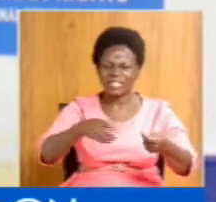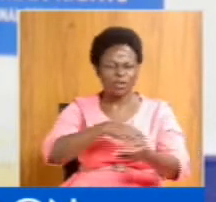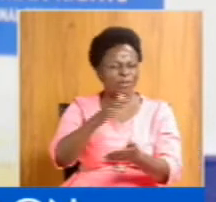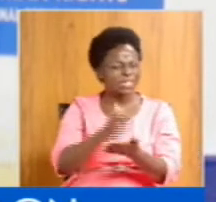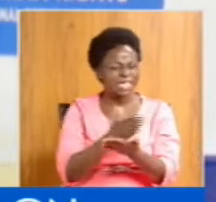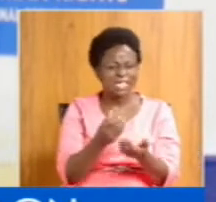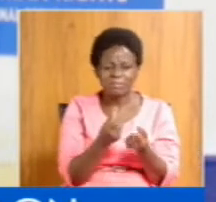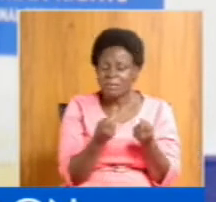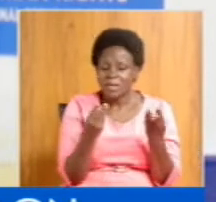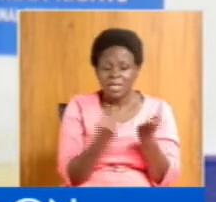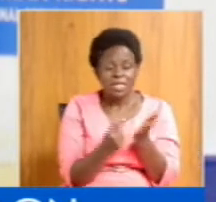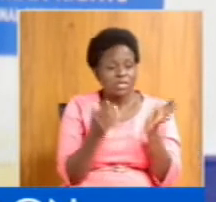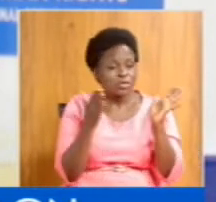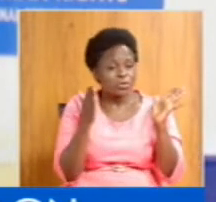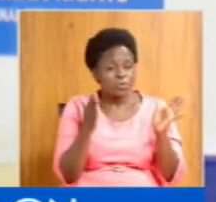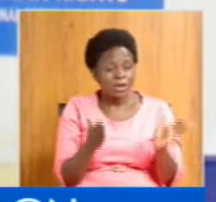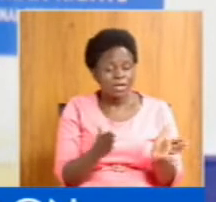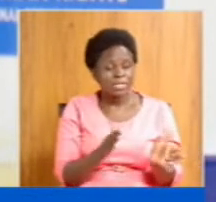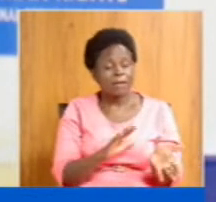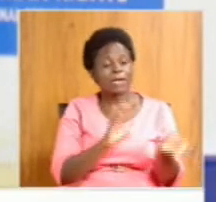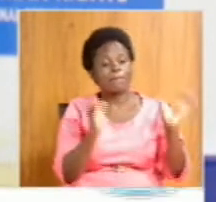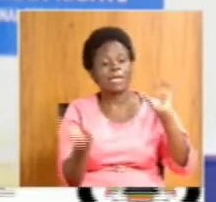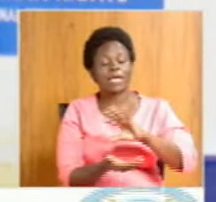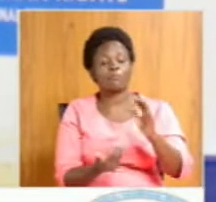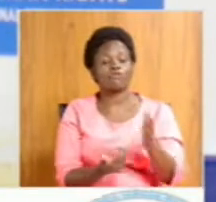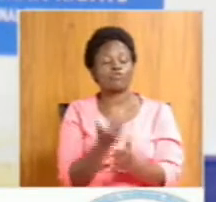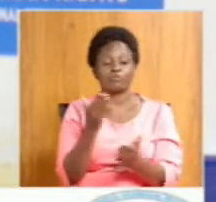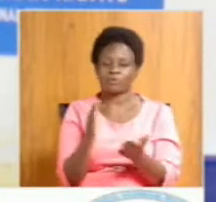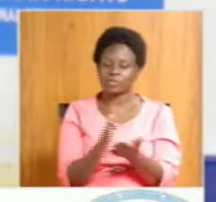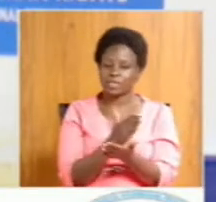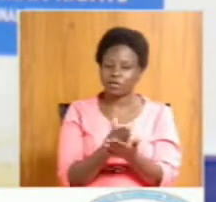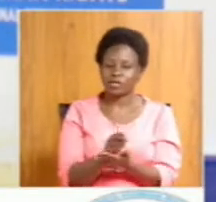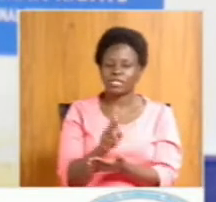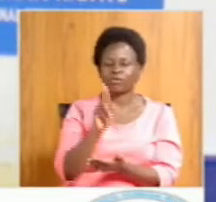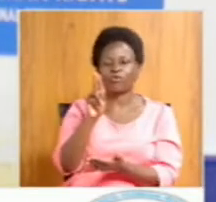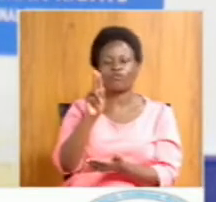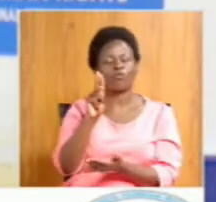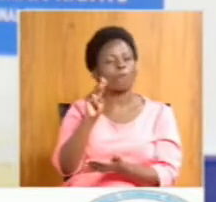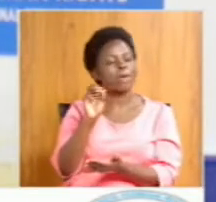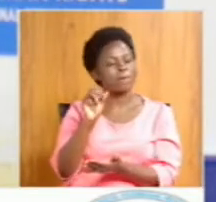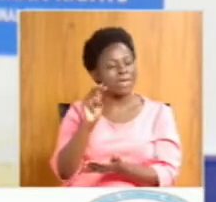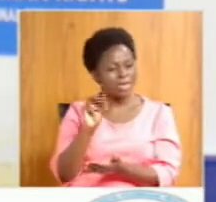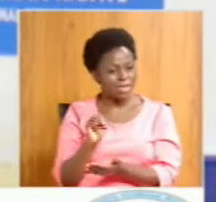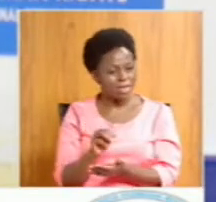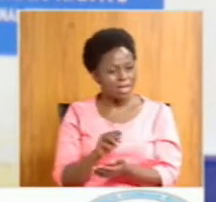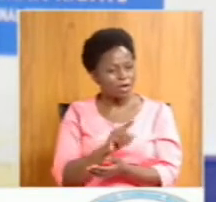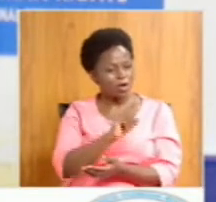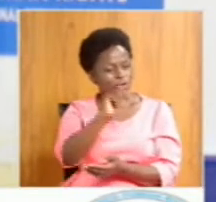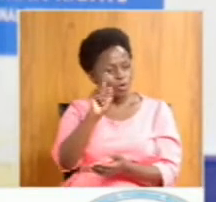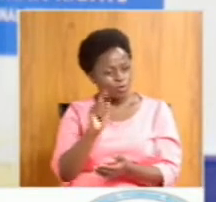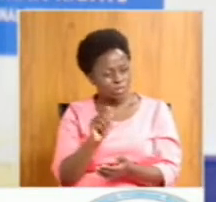That means majority of the Ugandans became the new shareholders of Umeme Limited. The question that I would throw back to the public